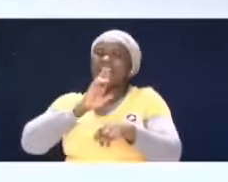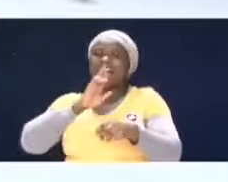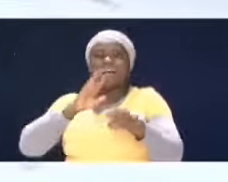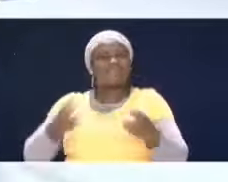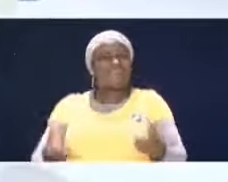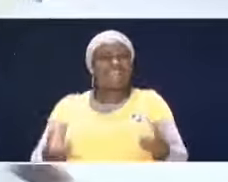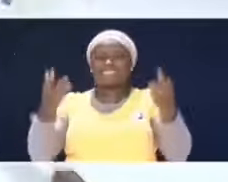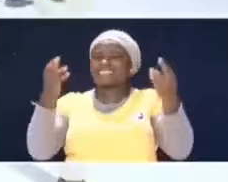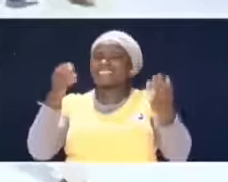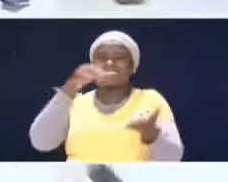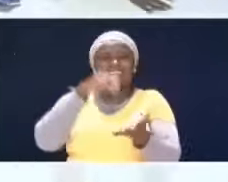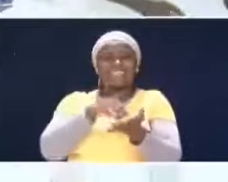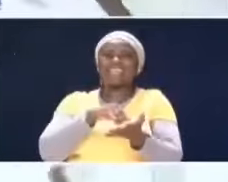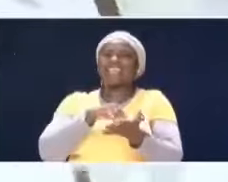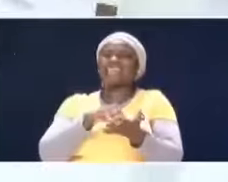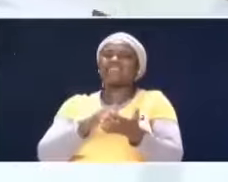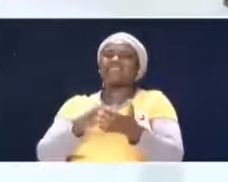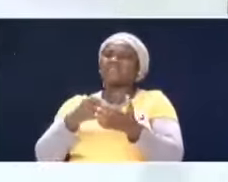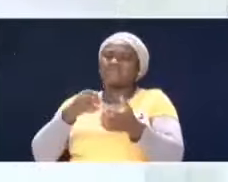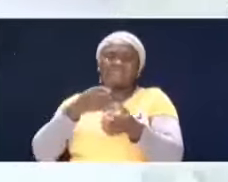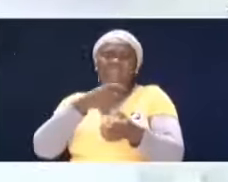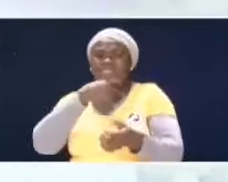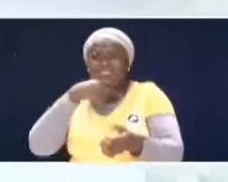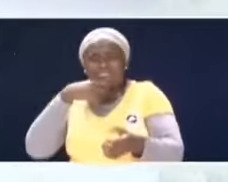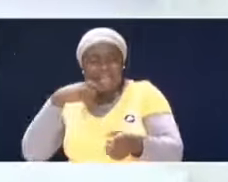bones arising again.